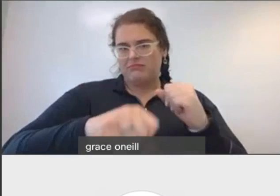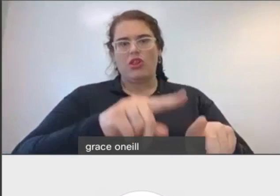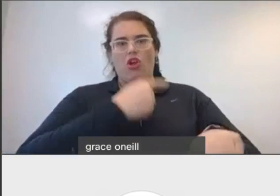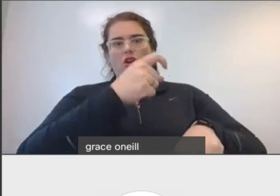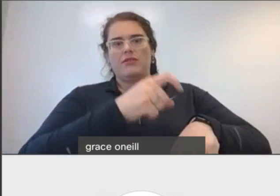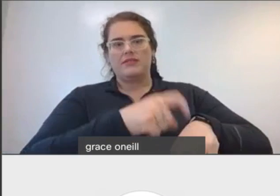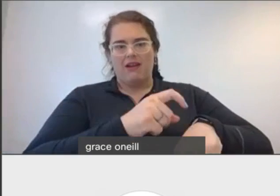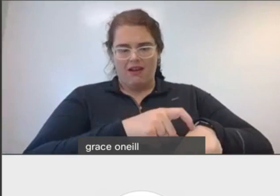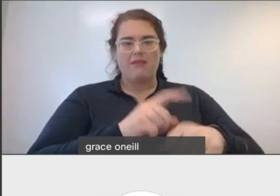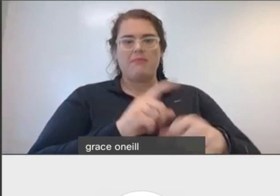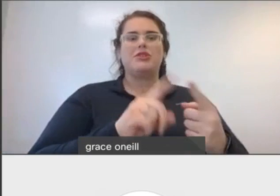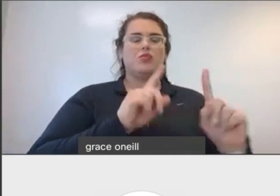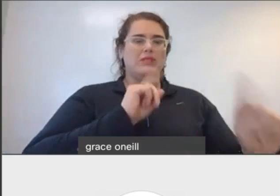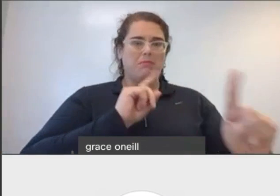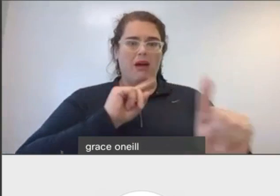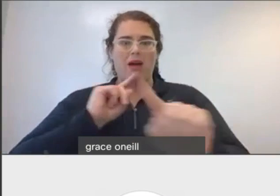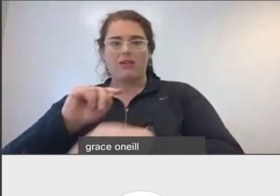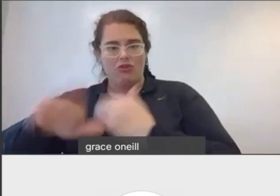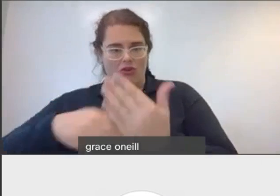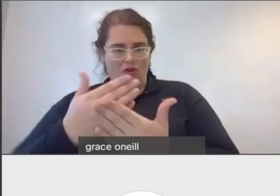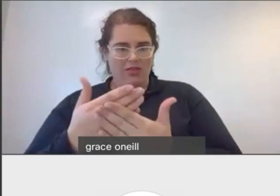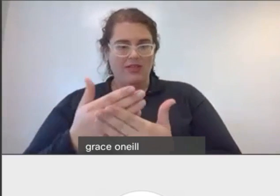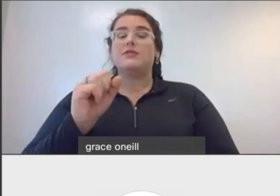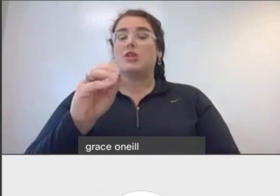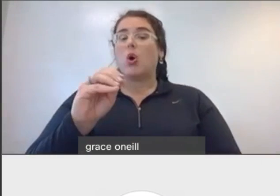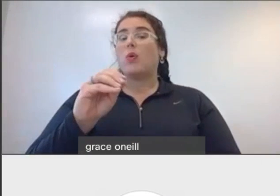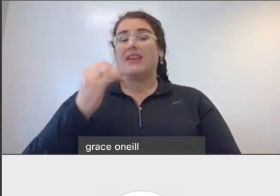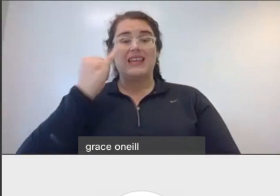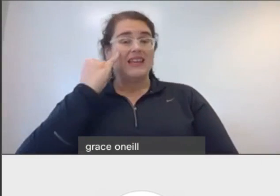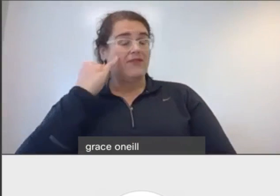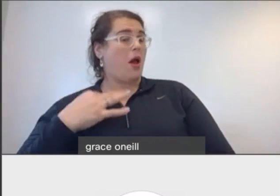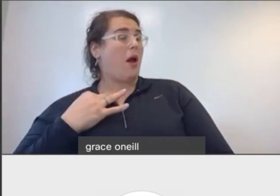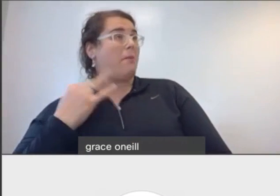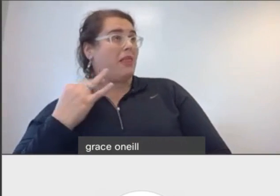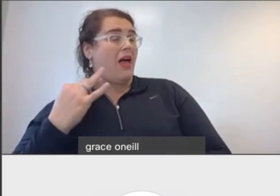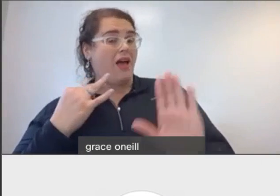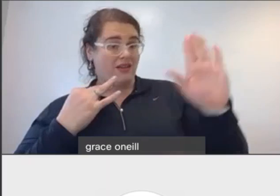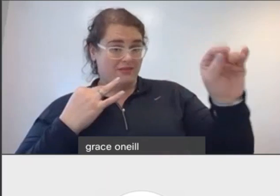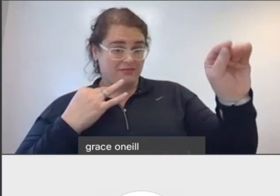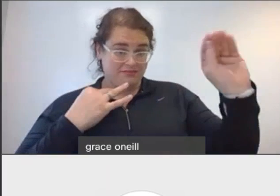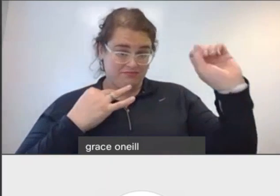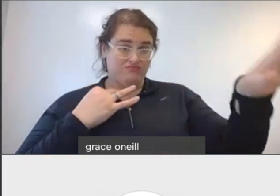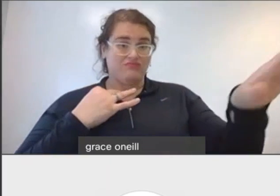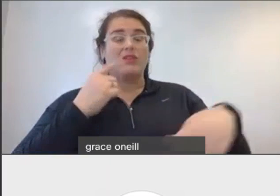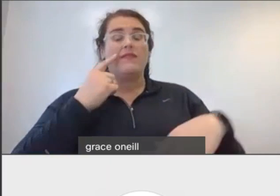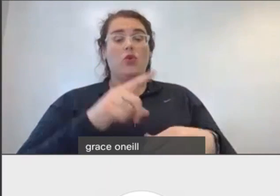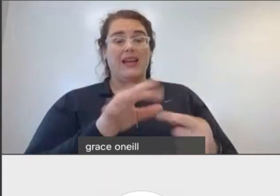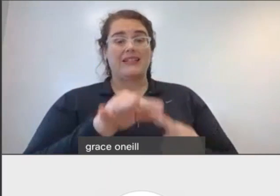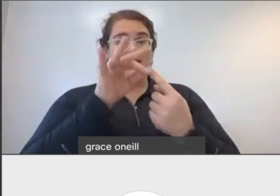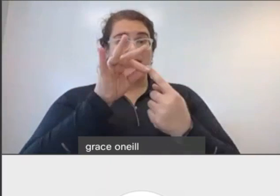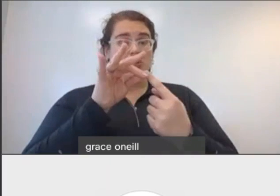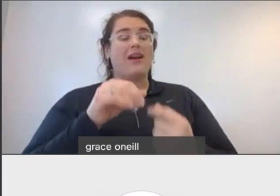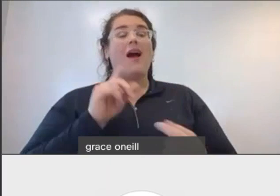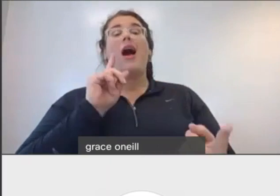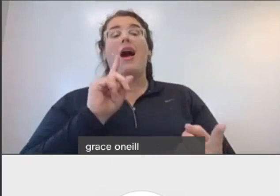Until that has been considered and denied, the person is not expected to get